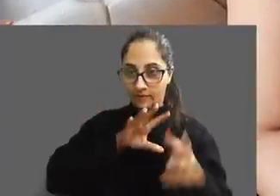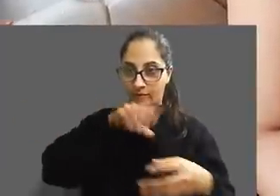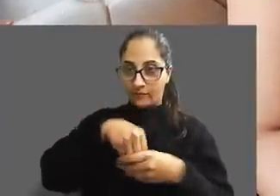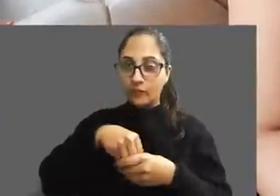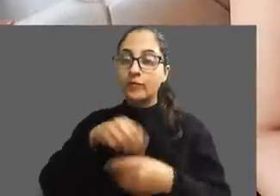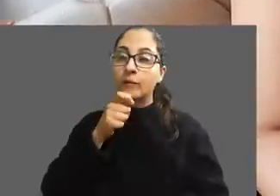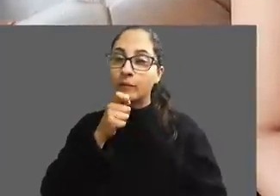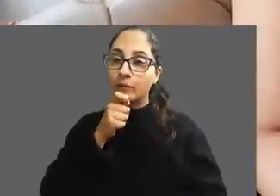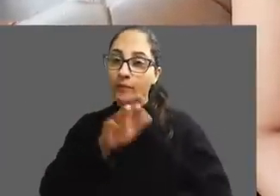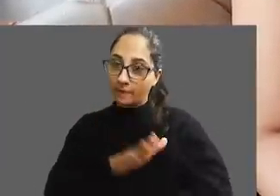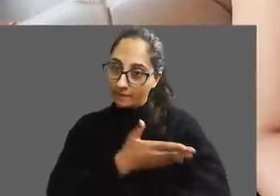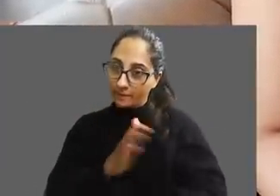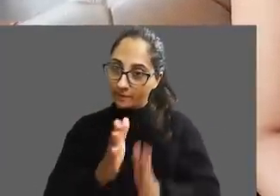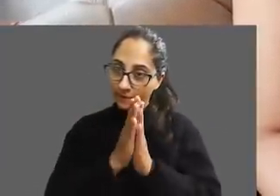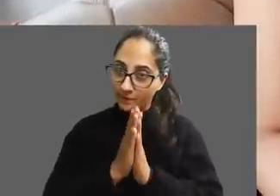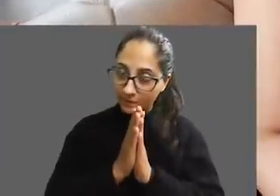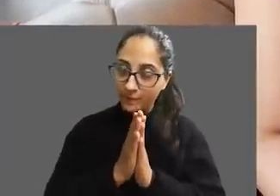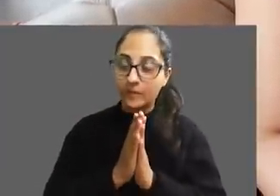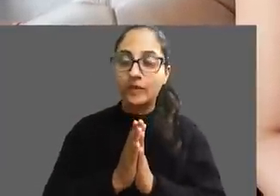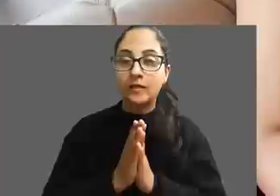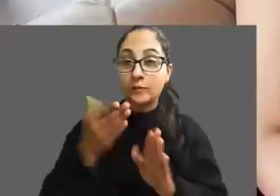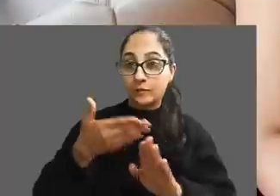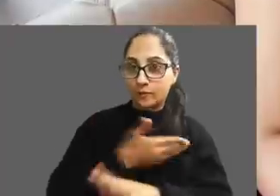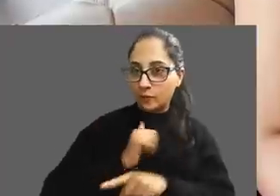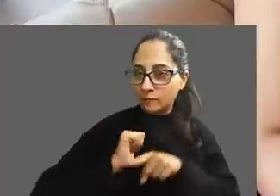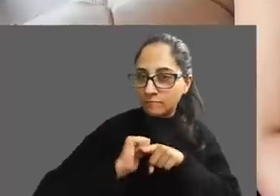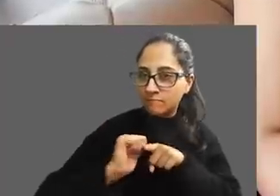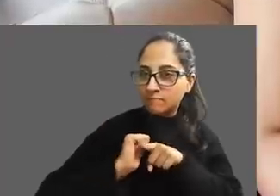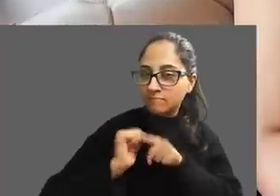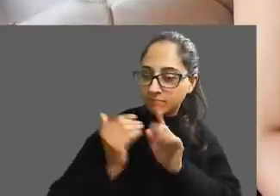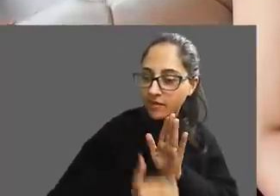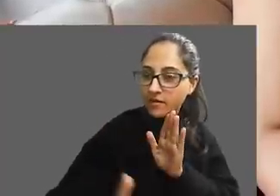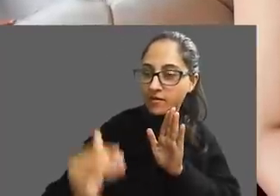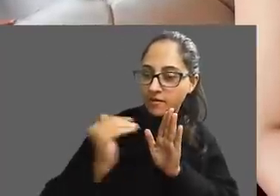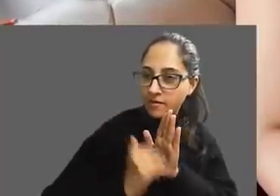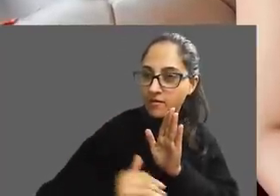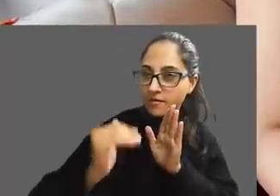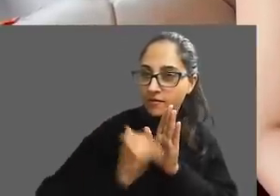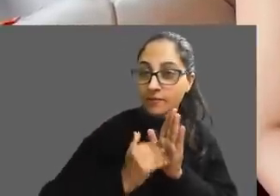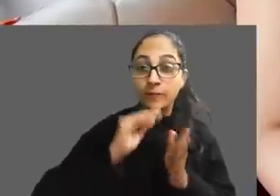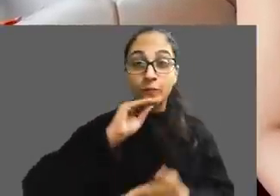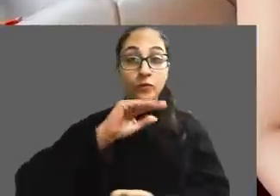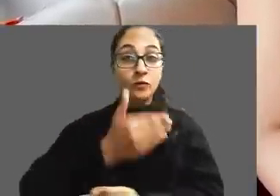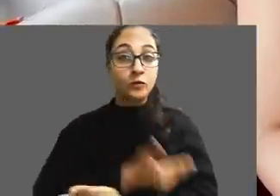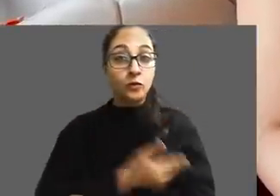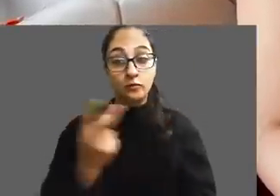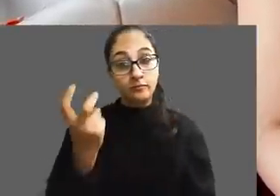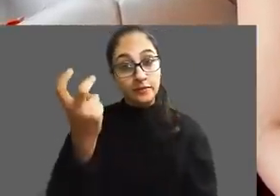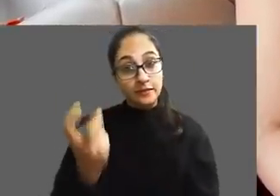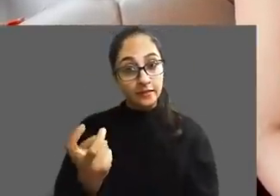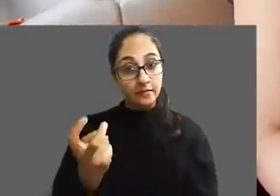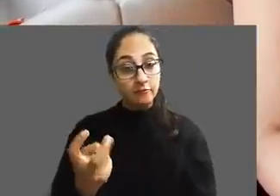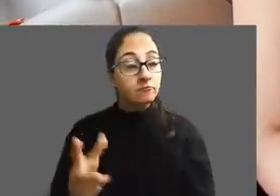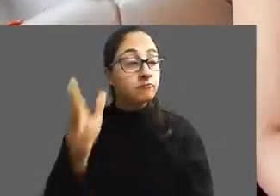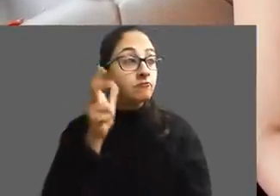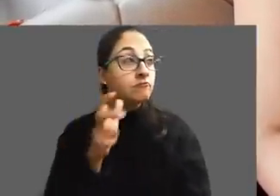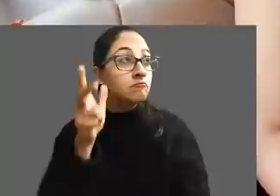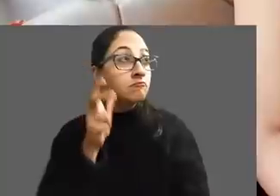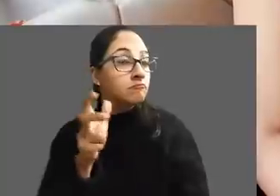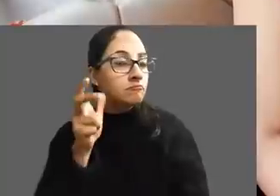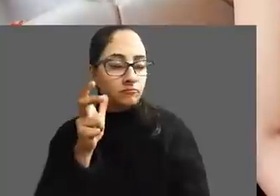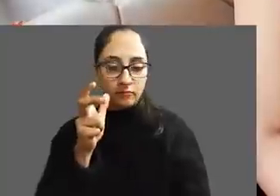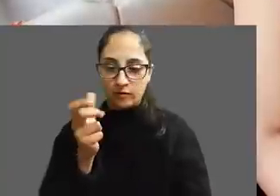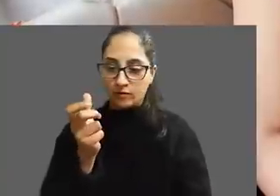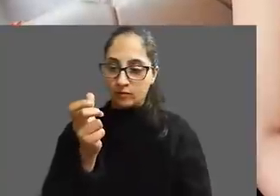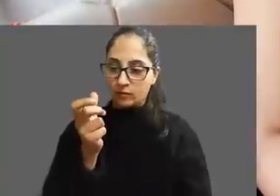the day, and to my surprise, she picked up this quite complex Ganan in a matter of a few days. This reminded me of my